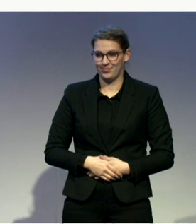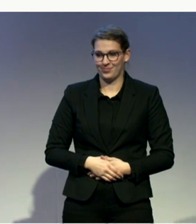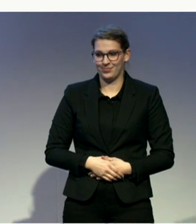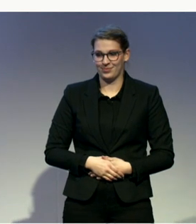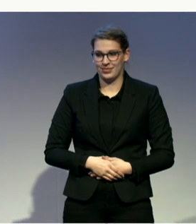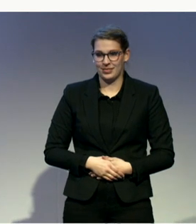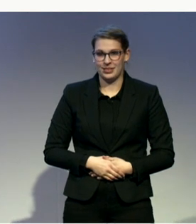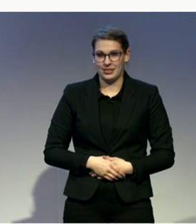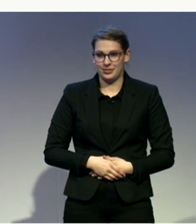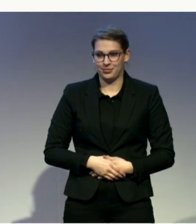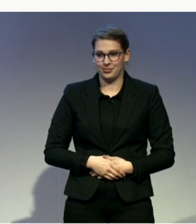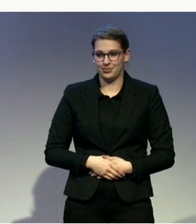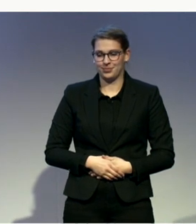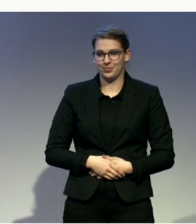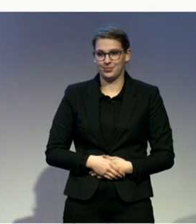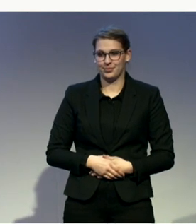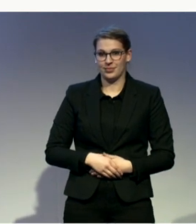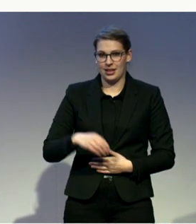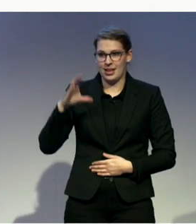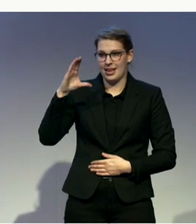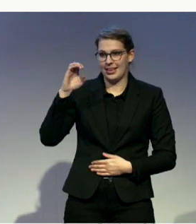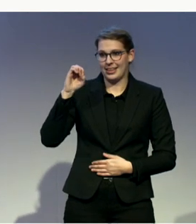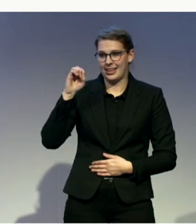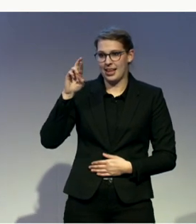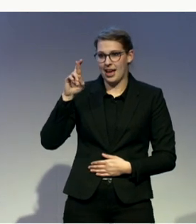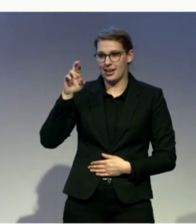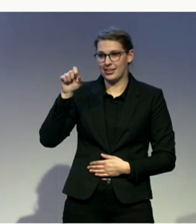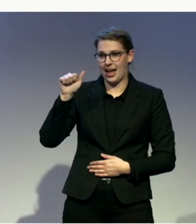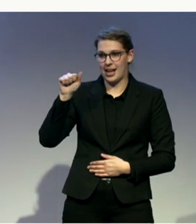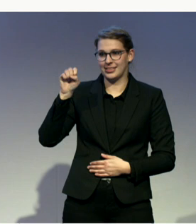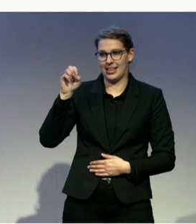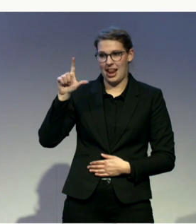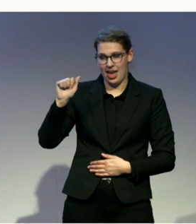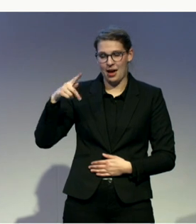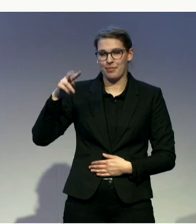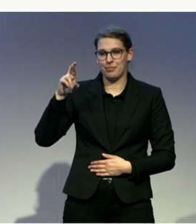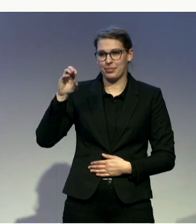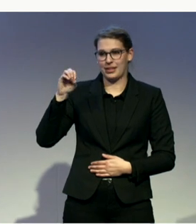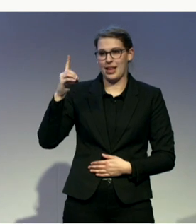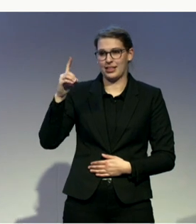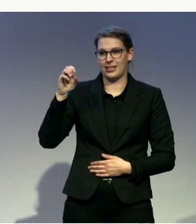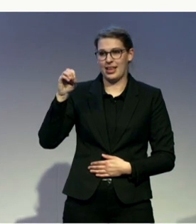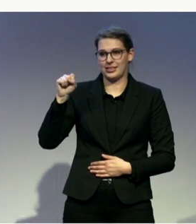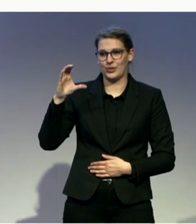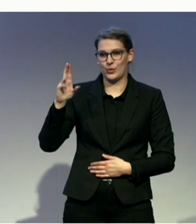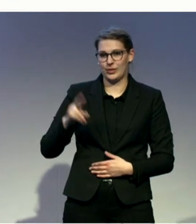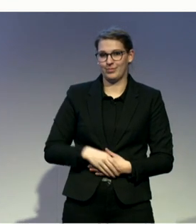Cerasela, sorry, Predescu. So please, you can introduce yourself, and then you